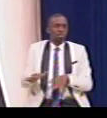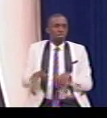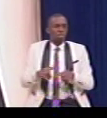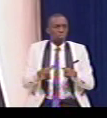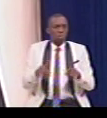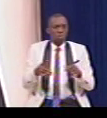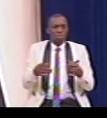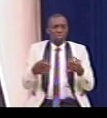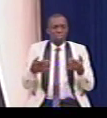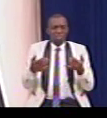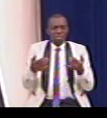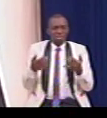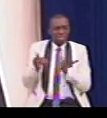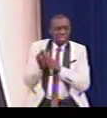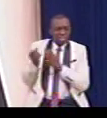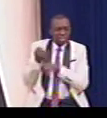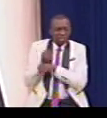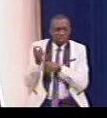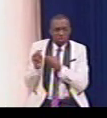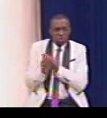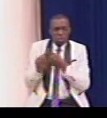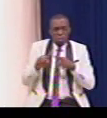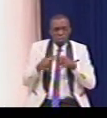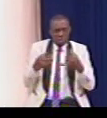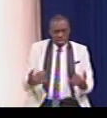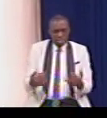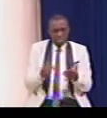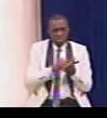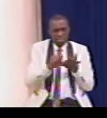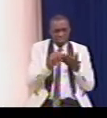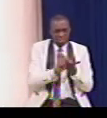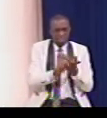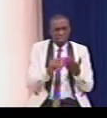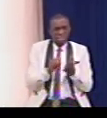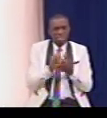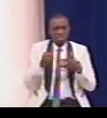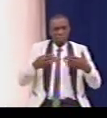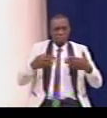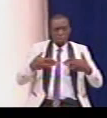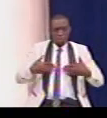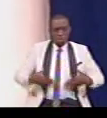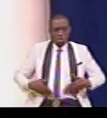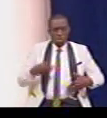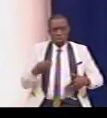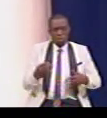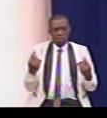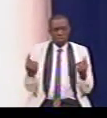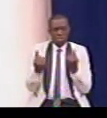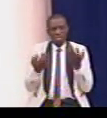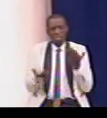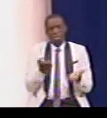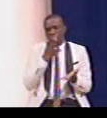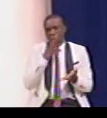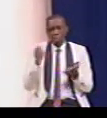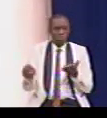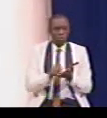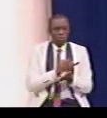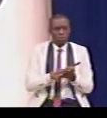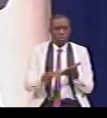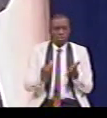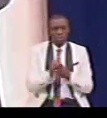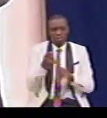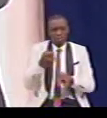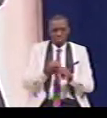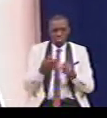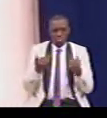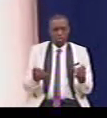says that the body of Cena might be destroyed that turns forth you should not serve SIN number five